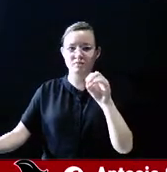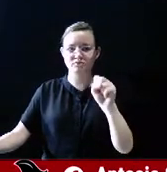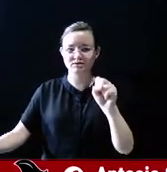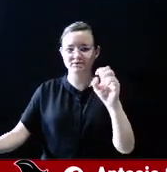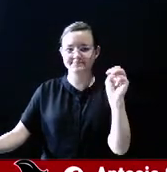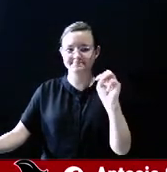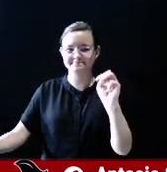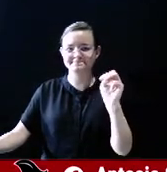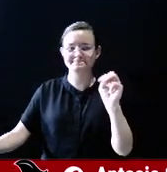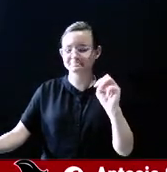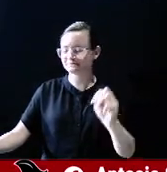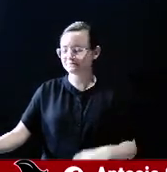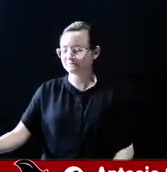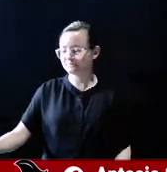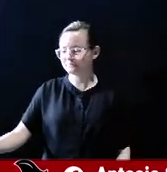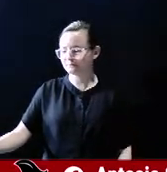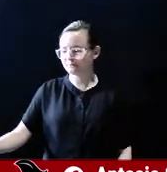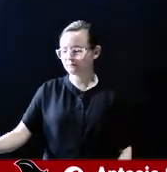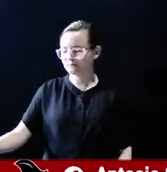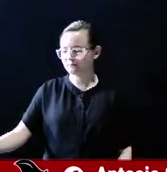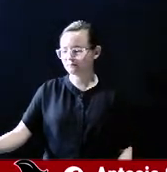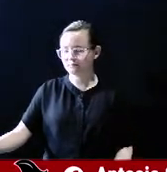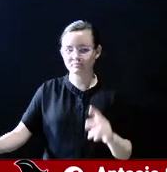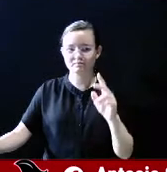Carlos Jair Magana.